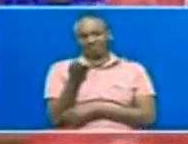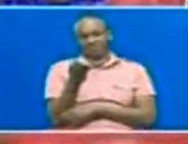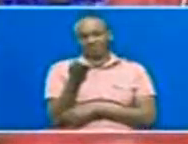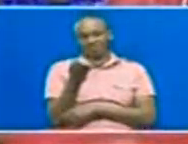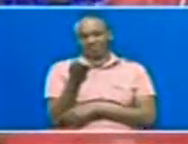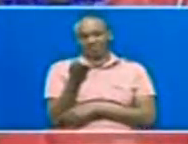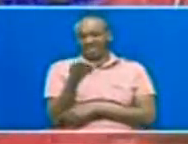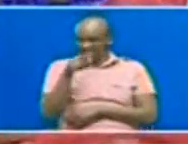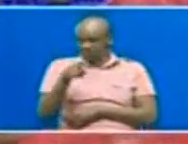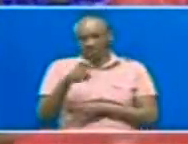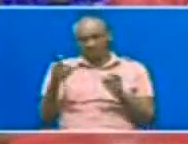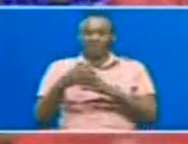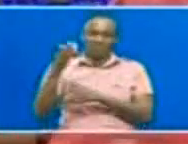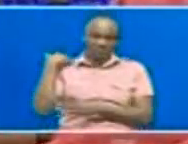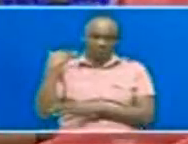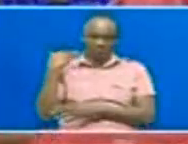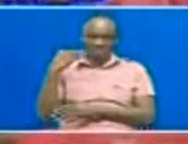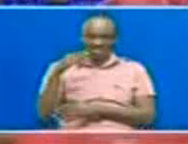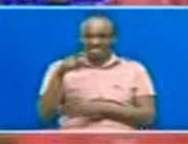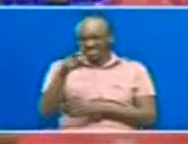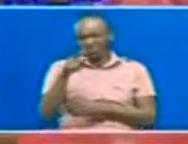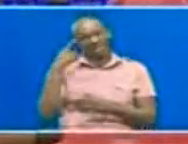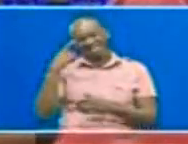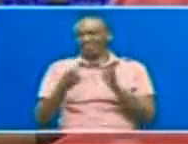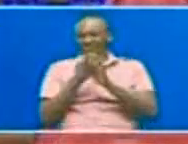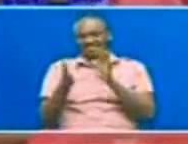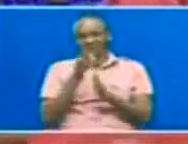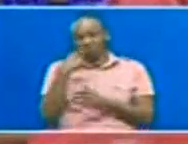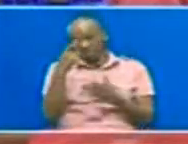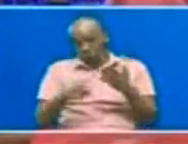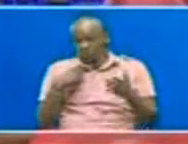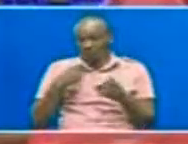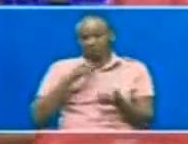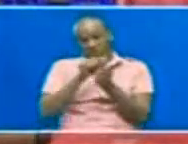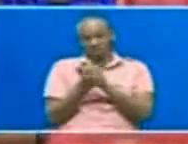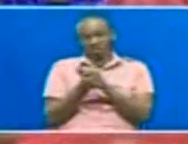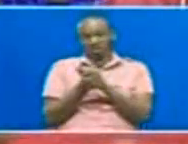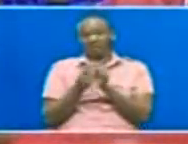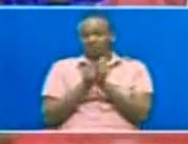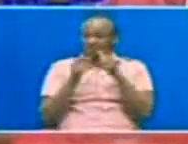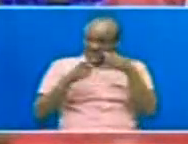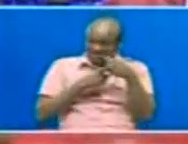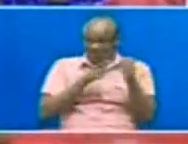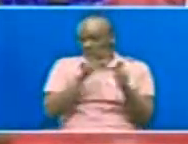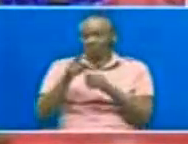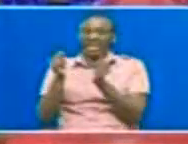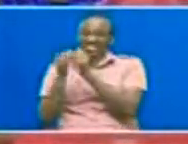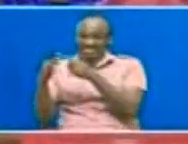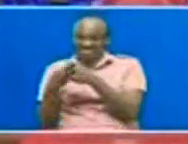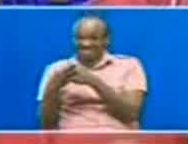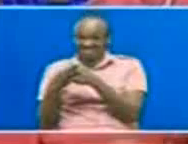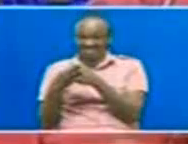season, not this one. Yeah. This one, they should. It was too soon to say that we want to change from 16 to 18. Mm.